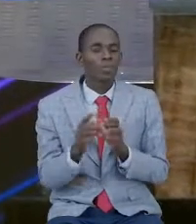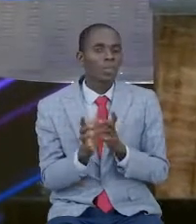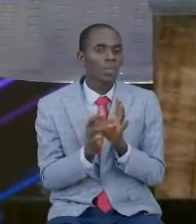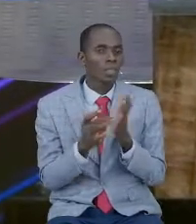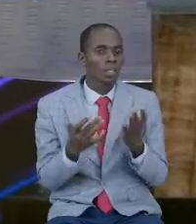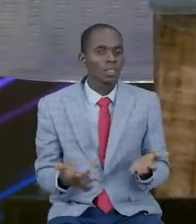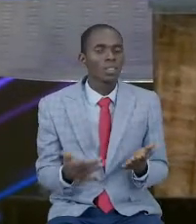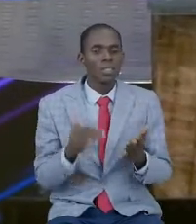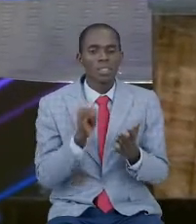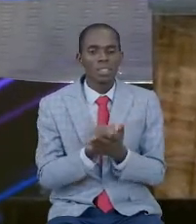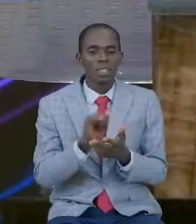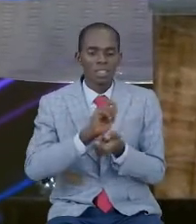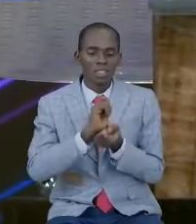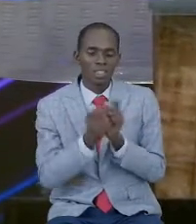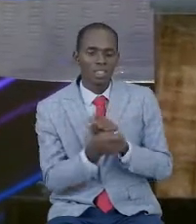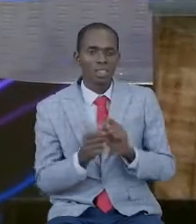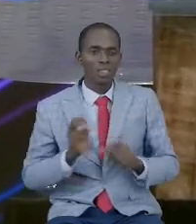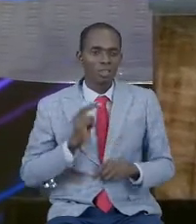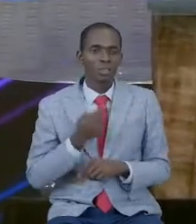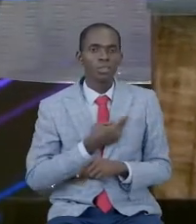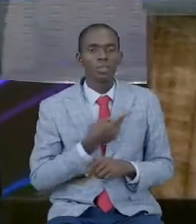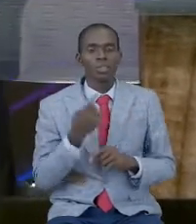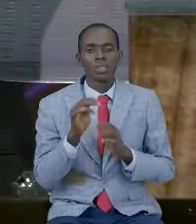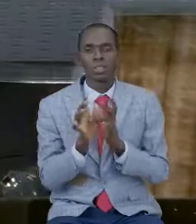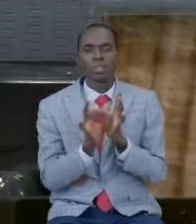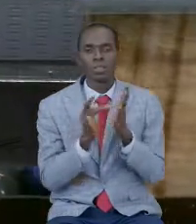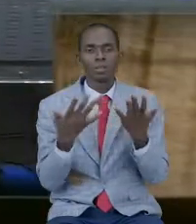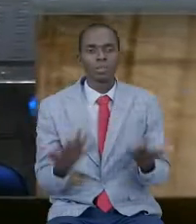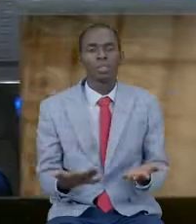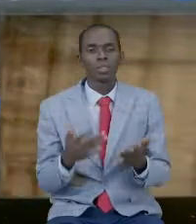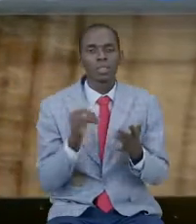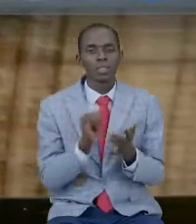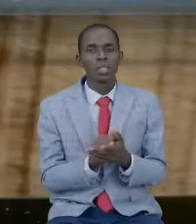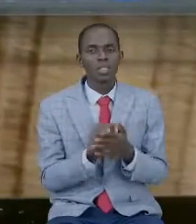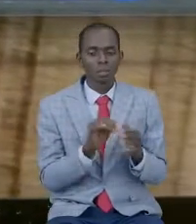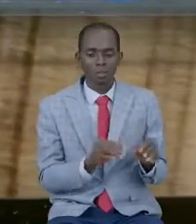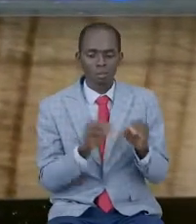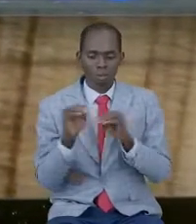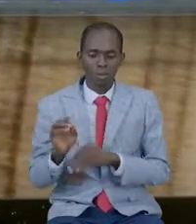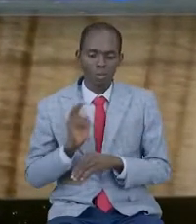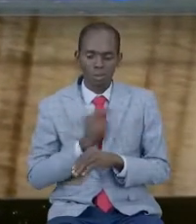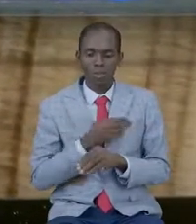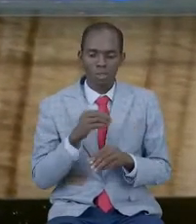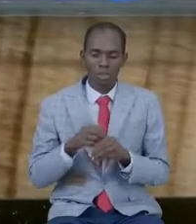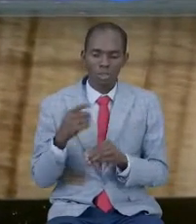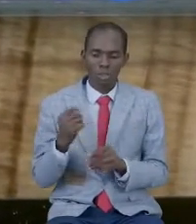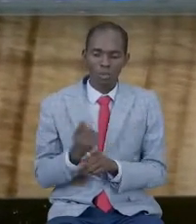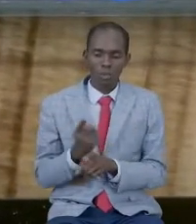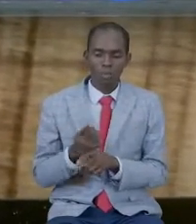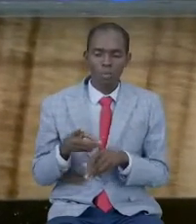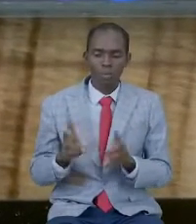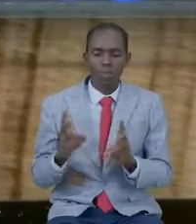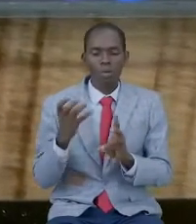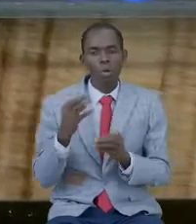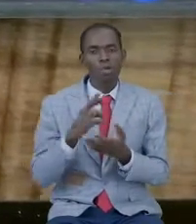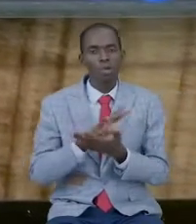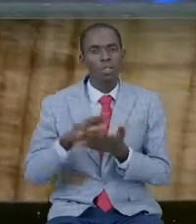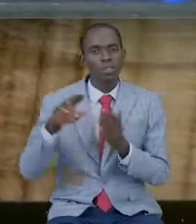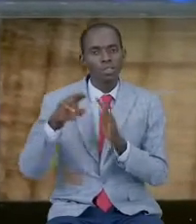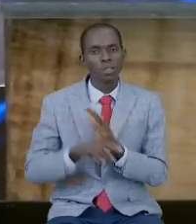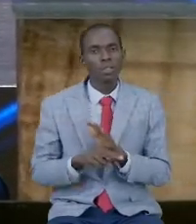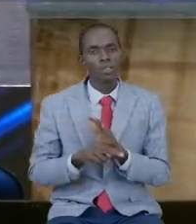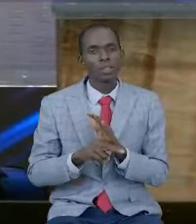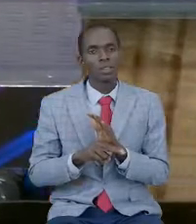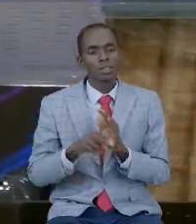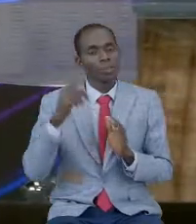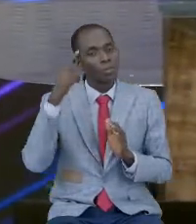that converts us, the scriptures that set us in the way of righteousness for